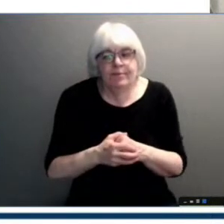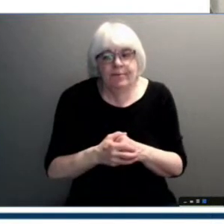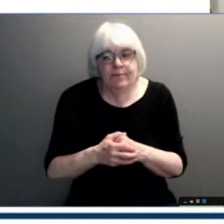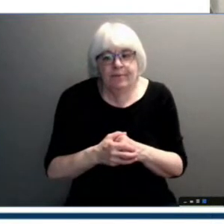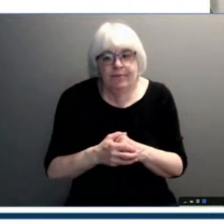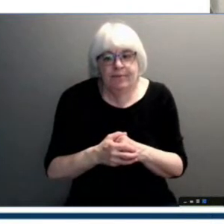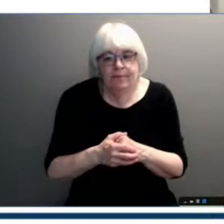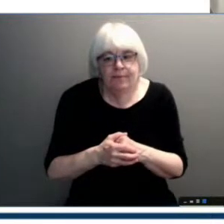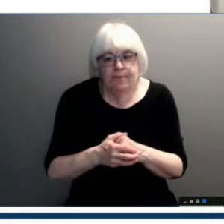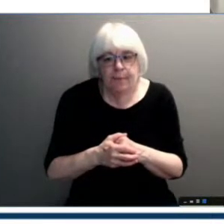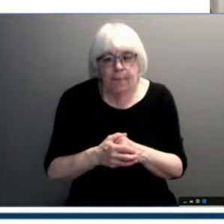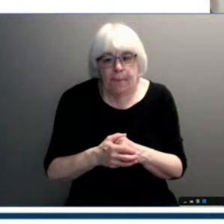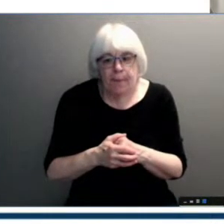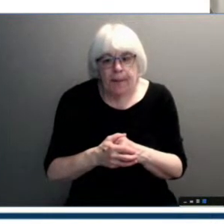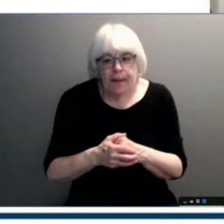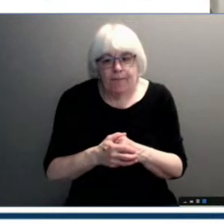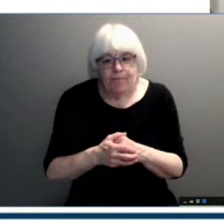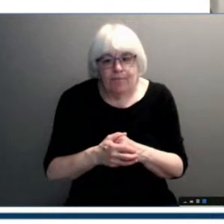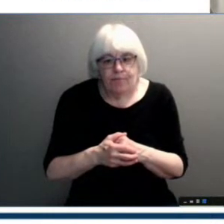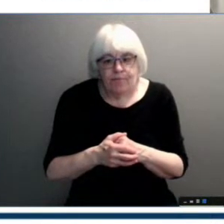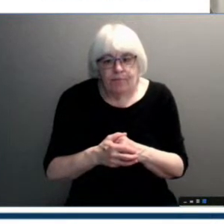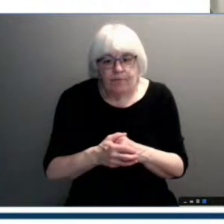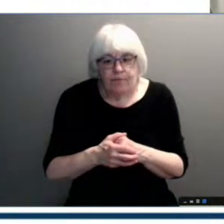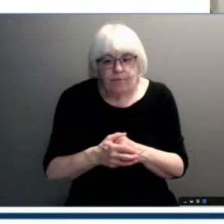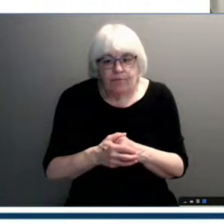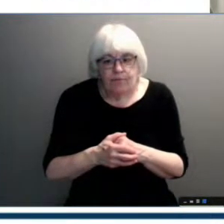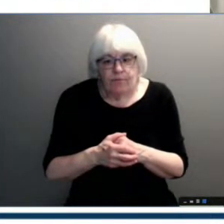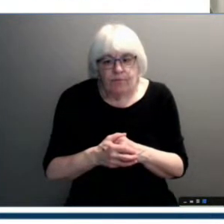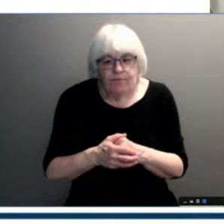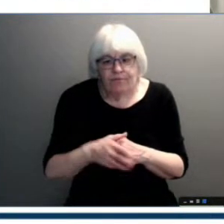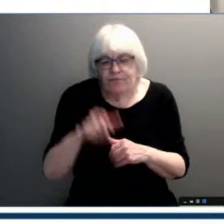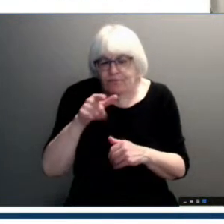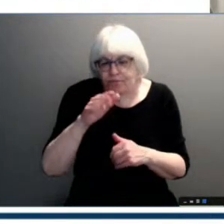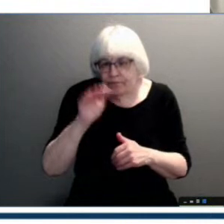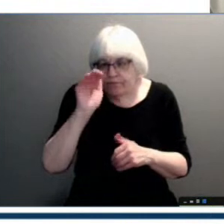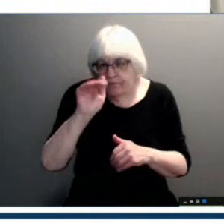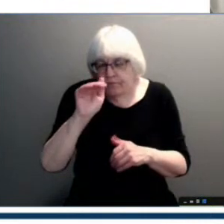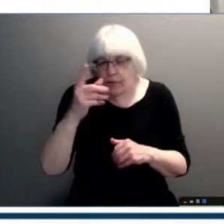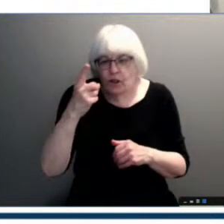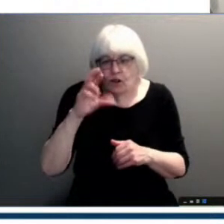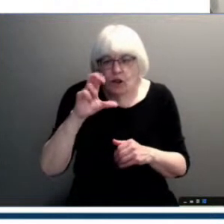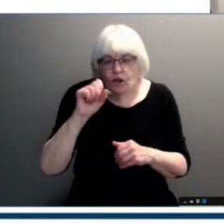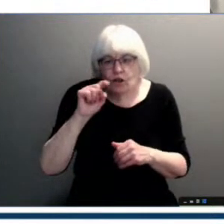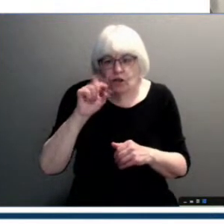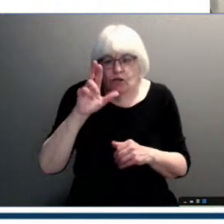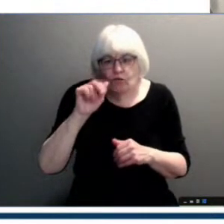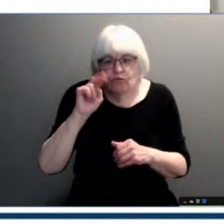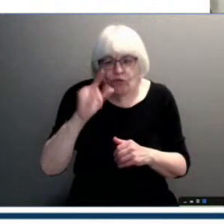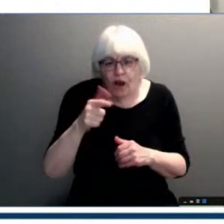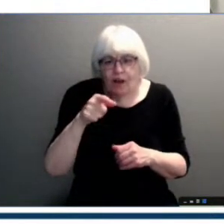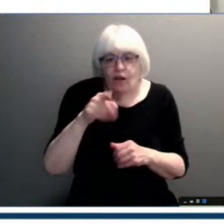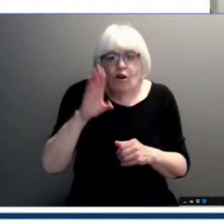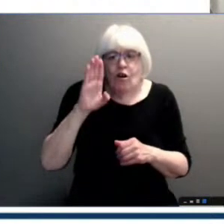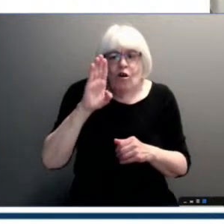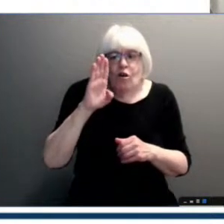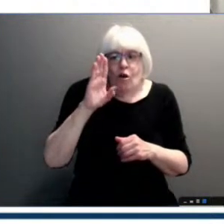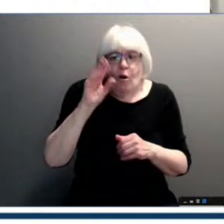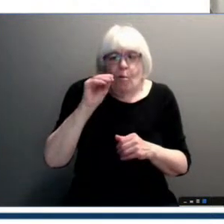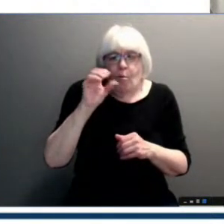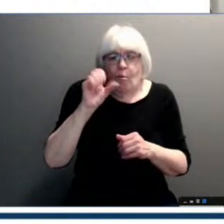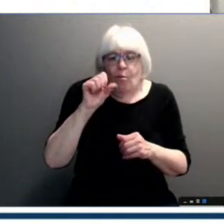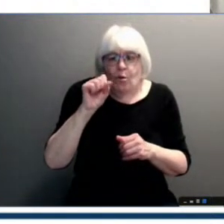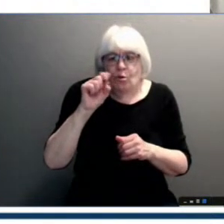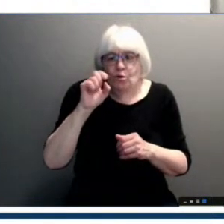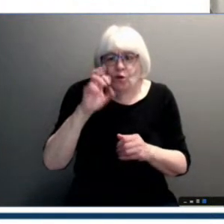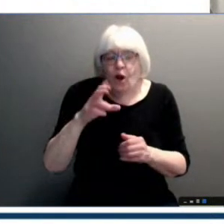earlier that we will lower the age eligibility for boosters as soon as we can. Is the holdup not enough